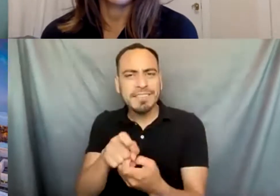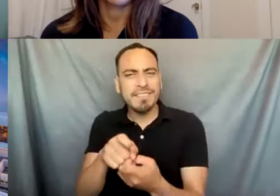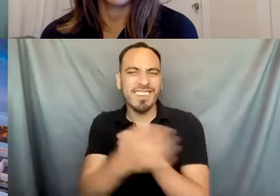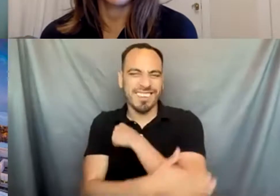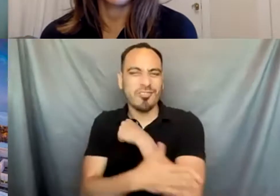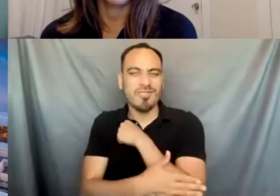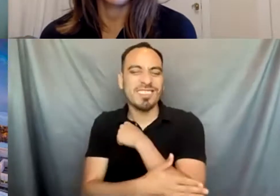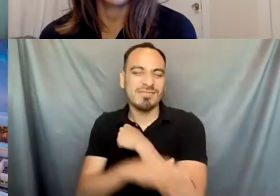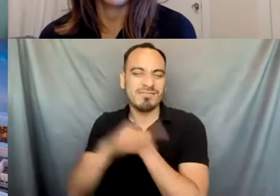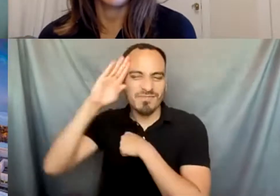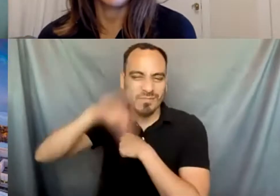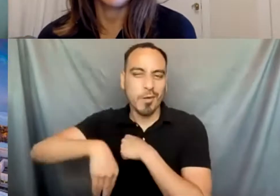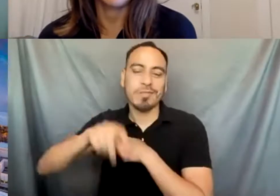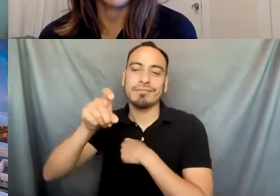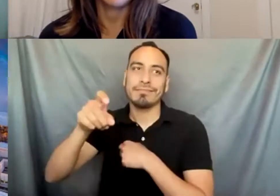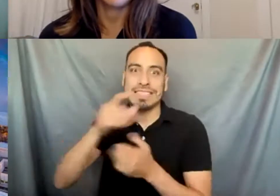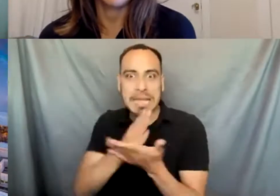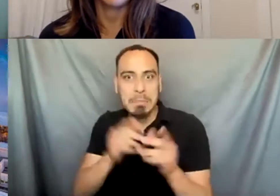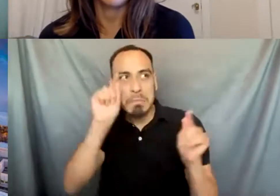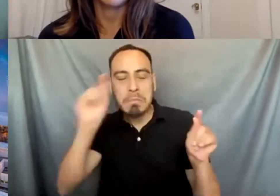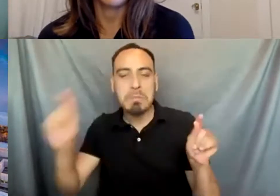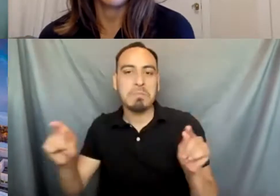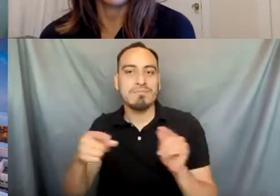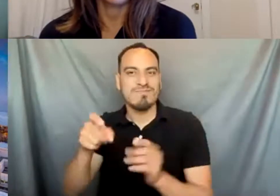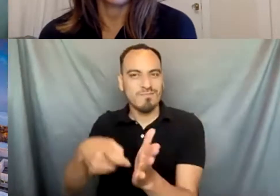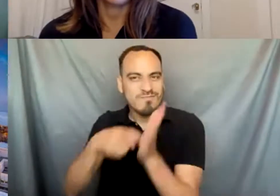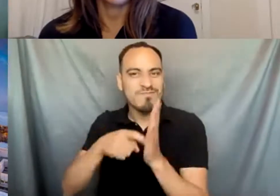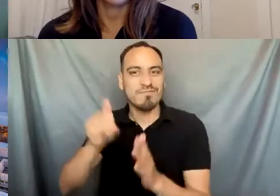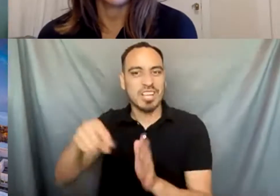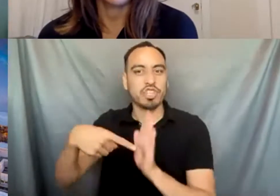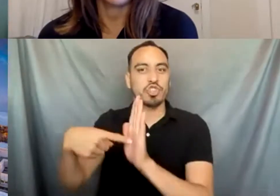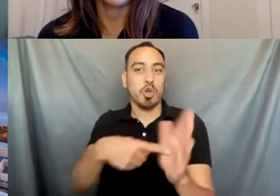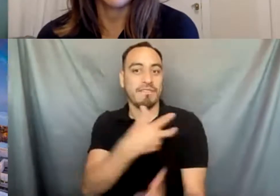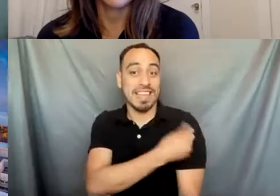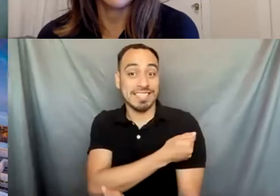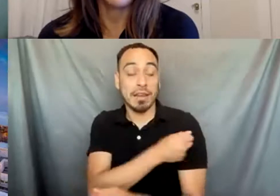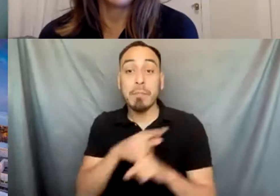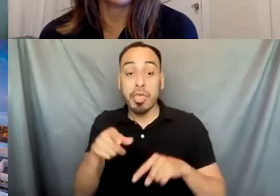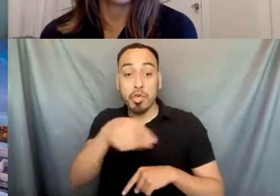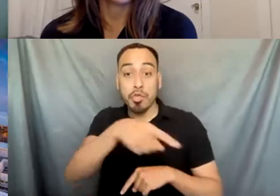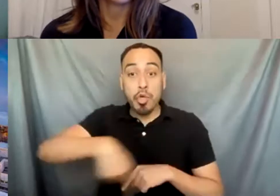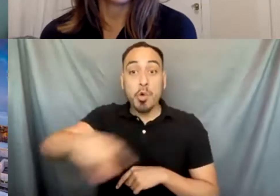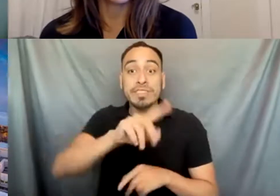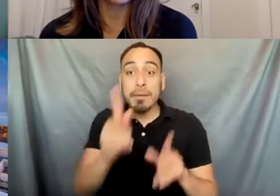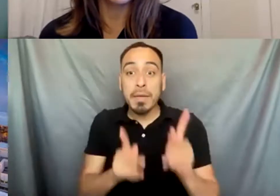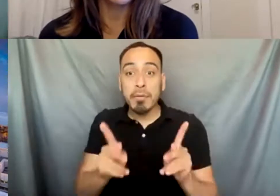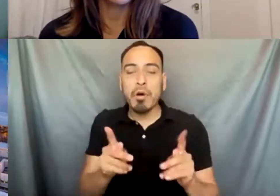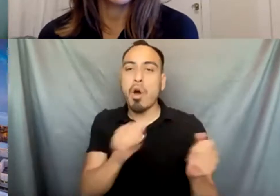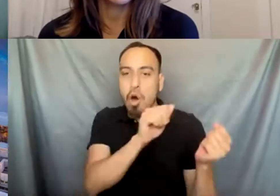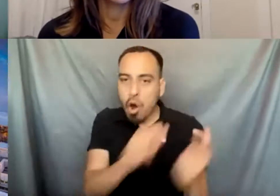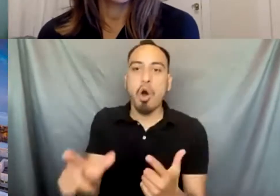vaccine, that they've been vaccinated. Everybody in that trial has been vaccinated at this